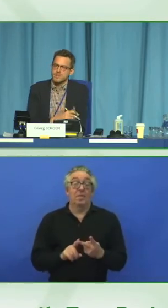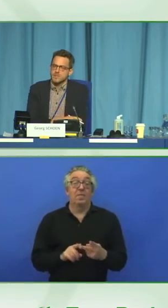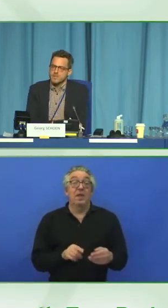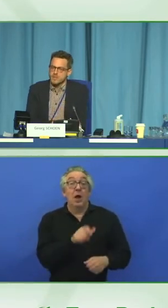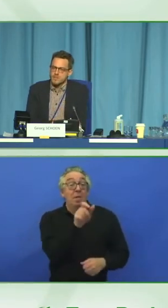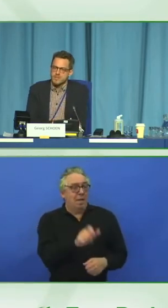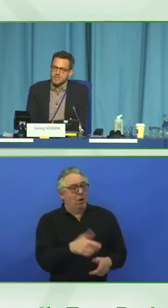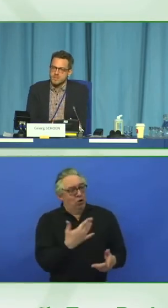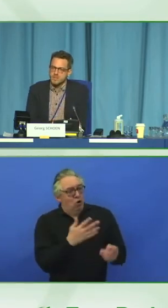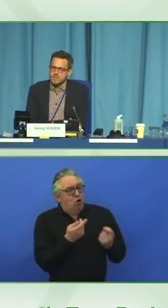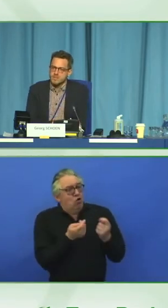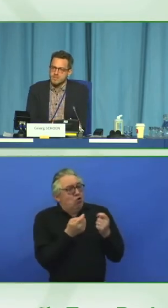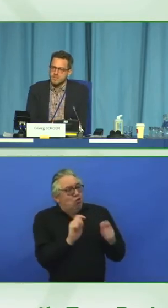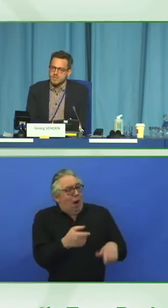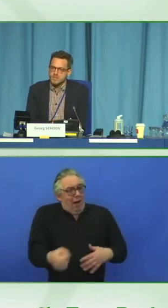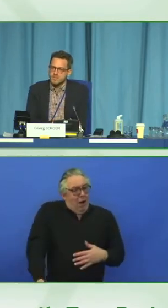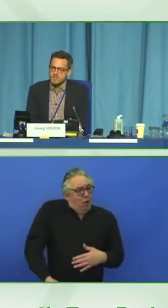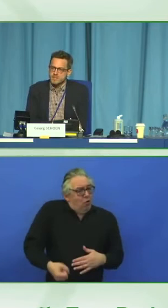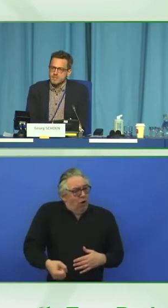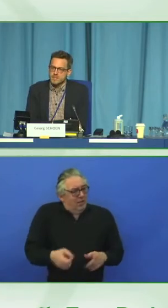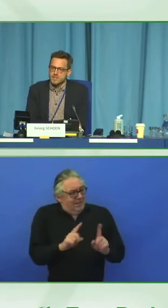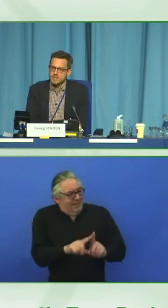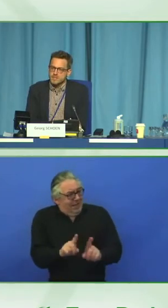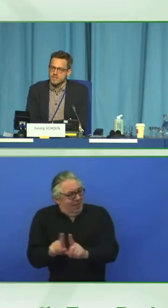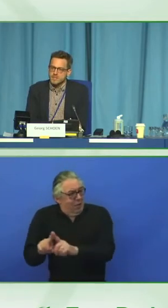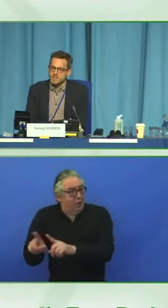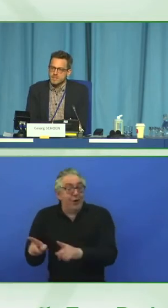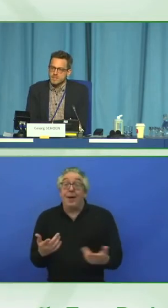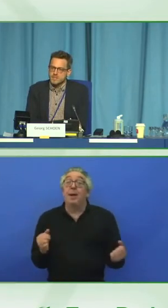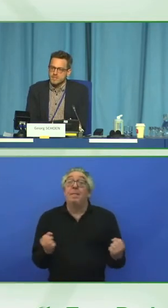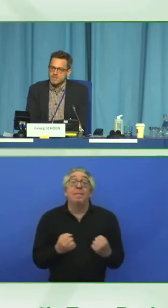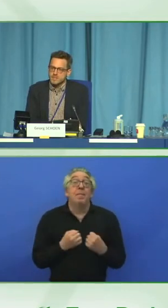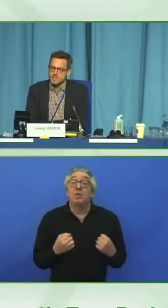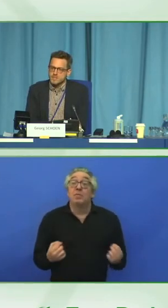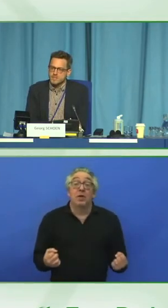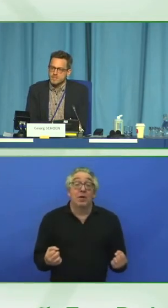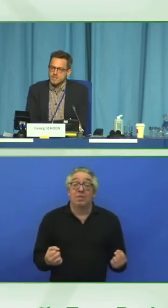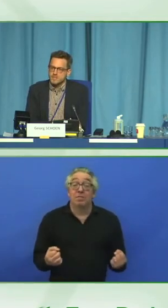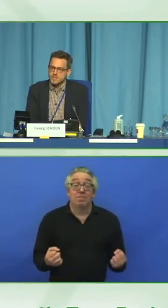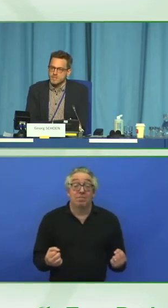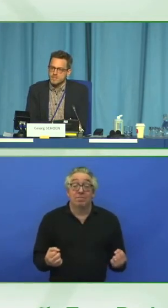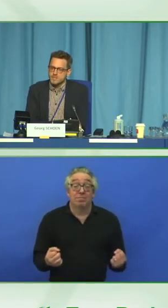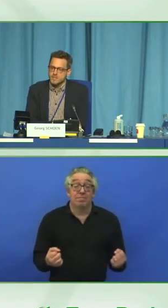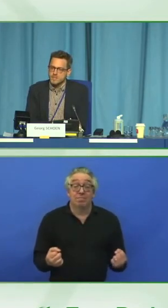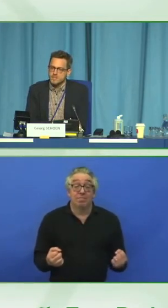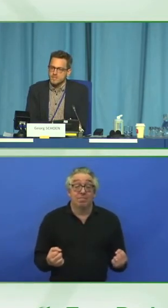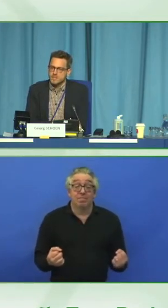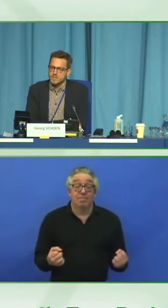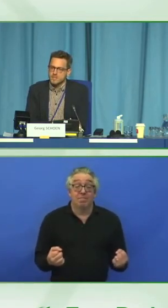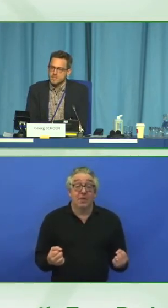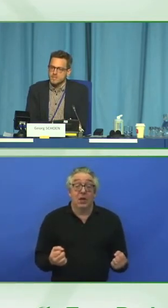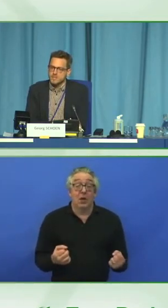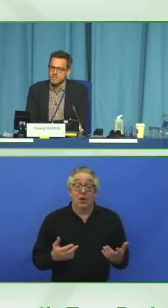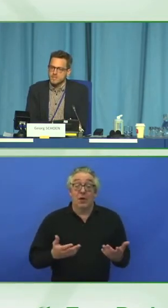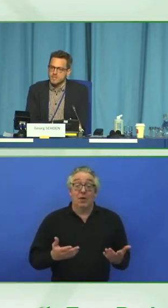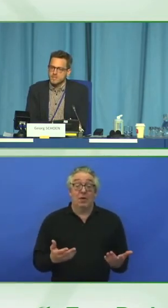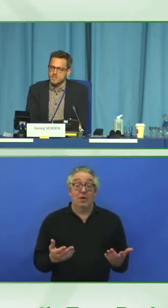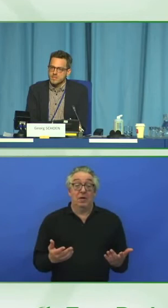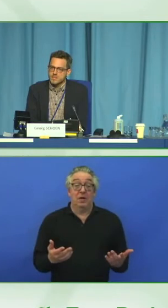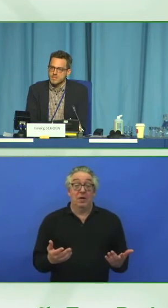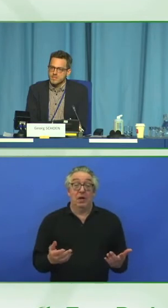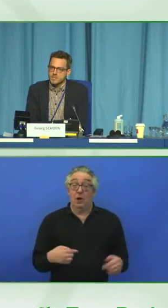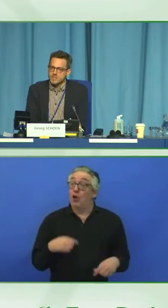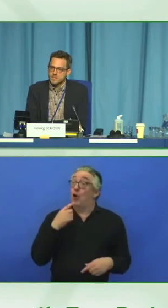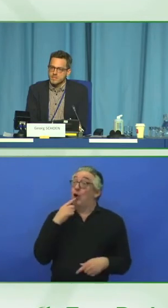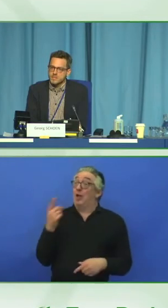more efficient, would make their life easier for anything. We couldn't tell the entrepreneur to give them out for free because